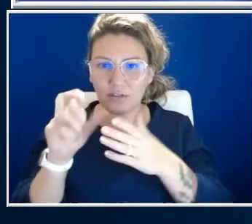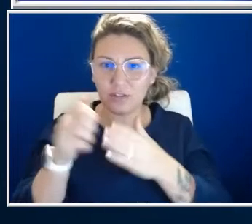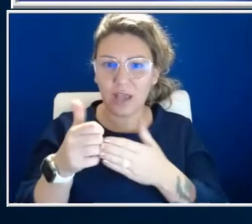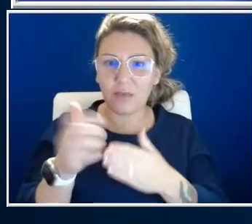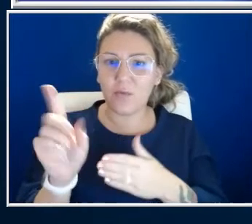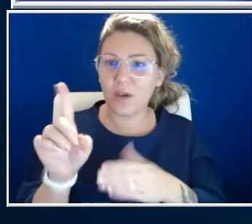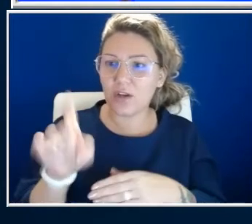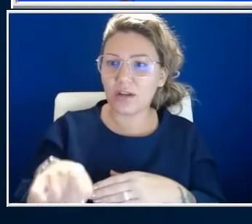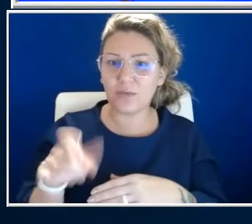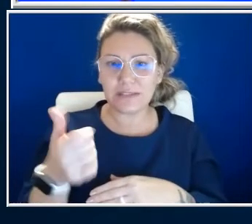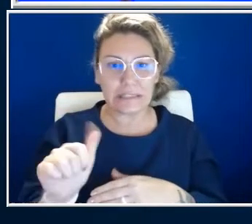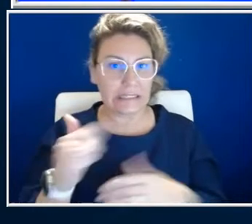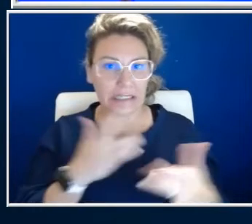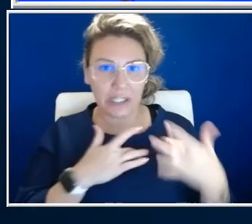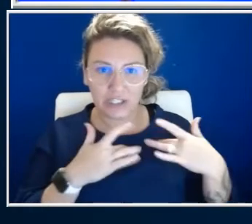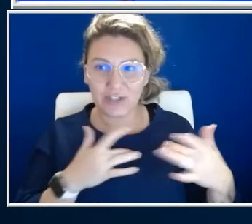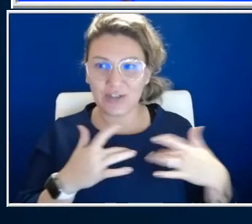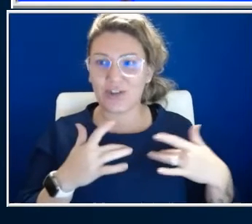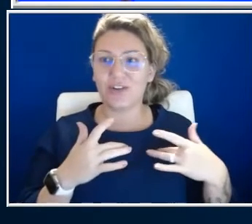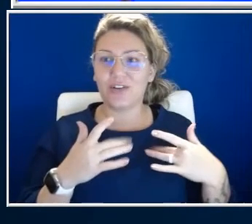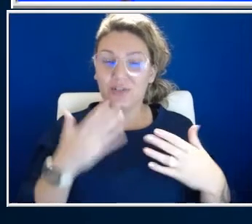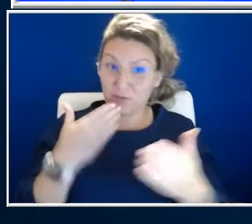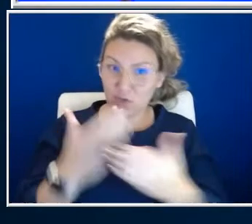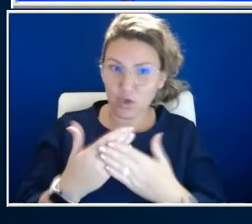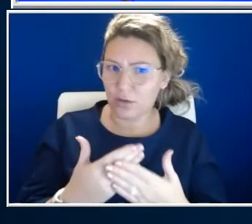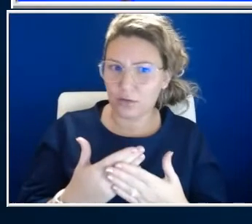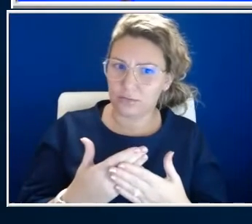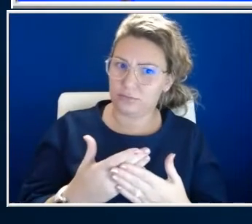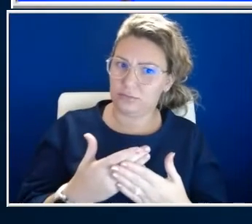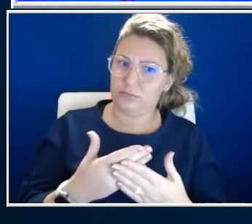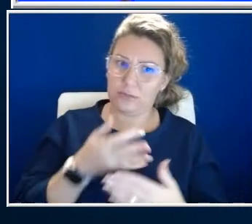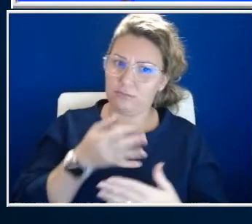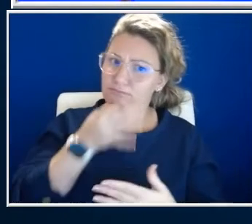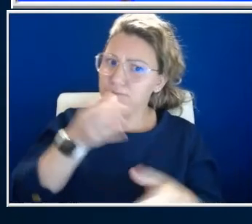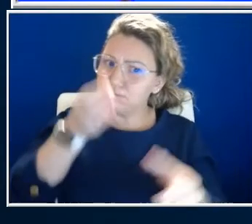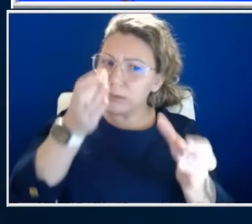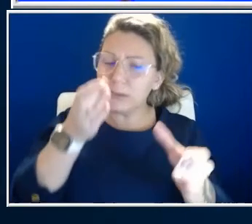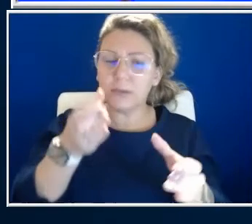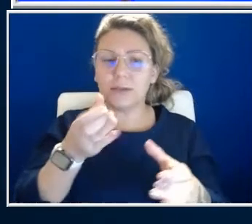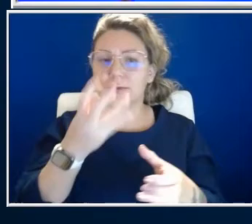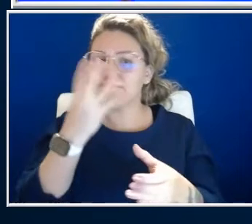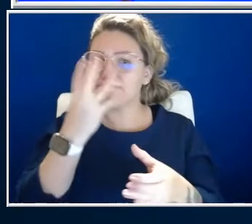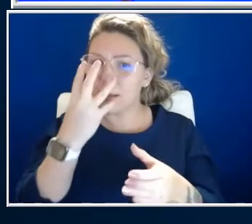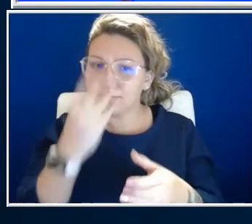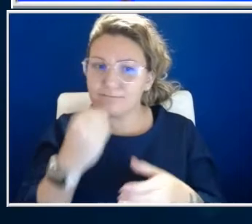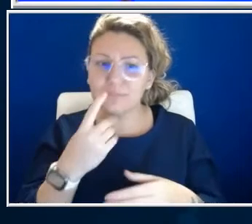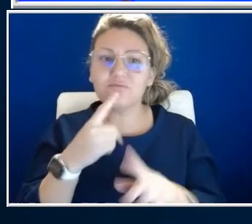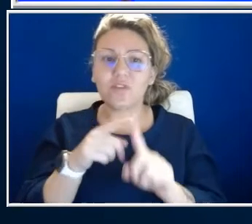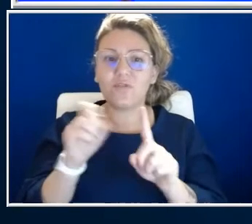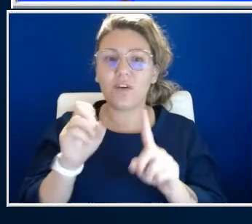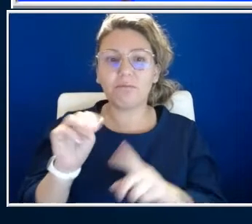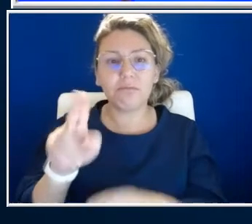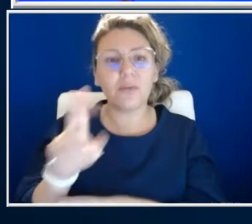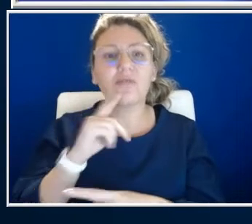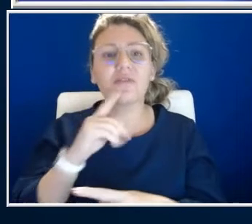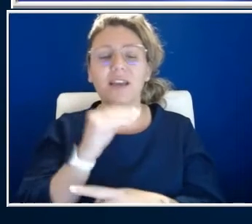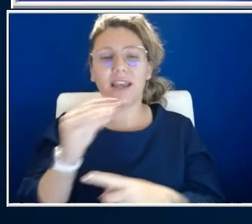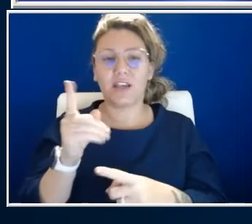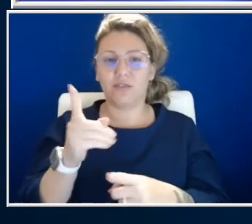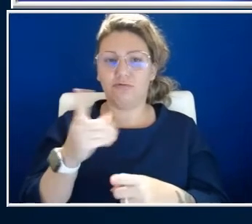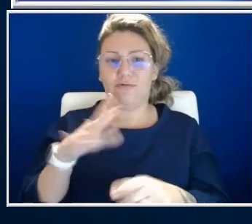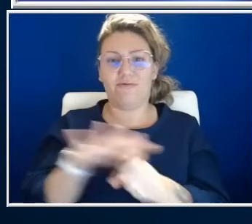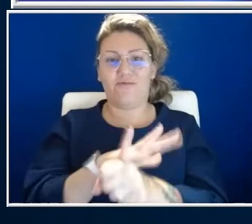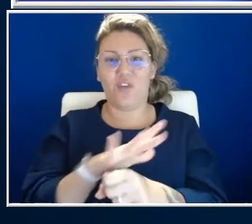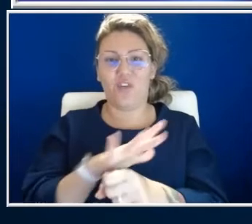concern? I mean, we know we had a really great anesthesiologist from MU there, and I know Dr. Holzberlein, you said you put full trust in her as